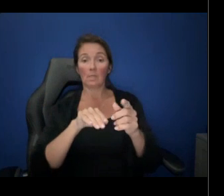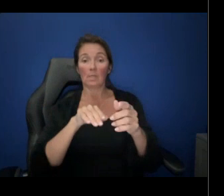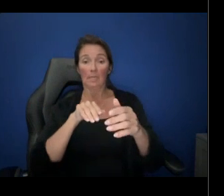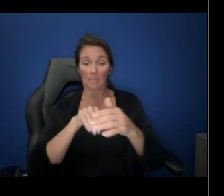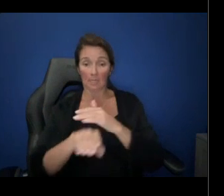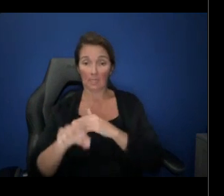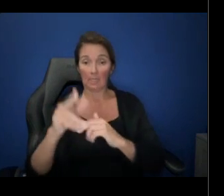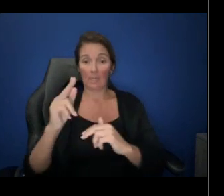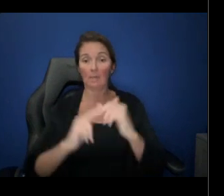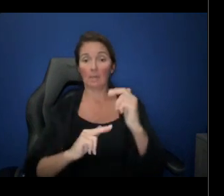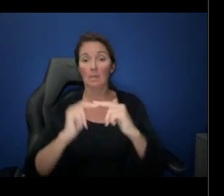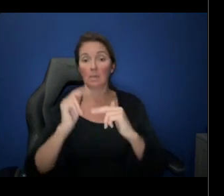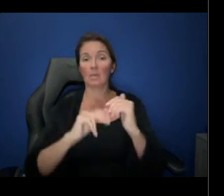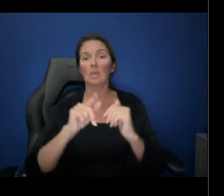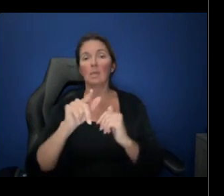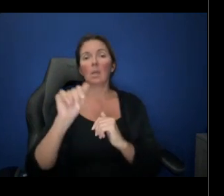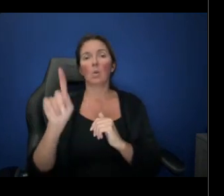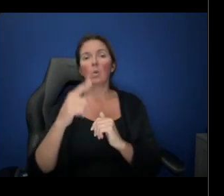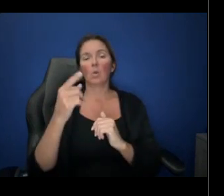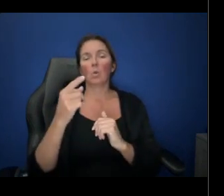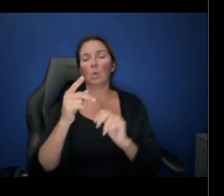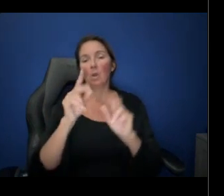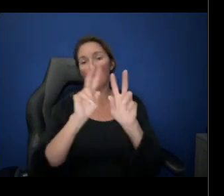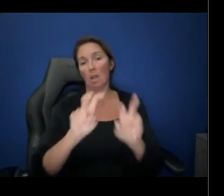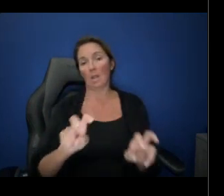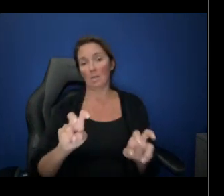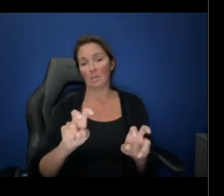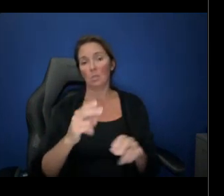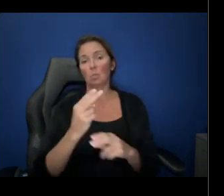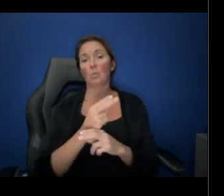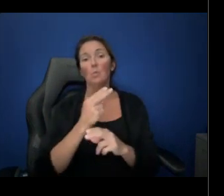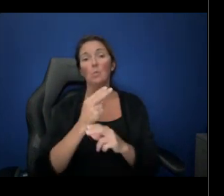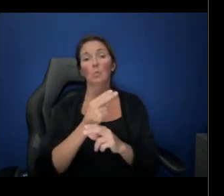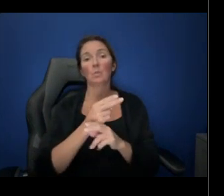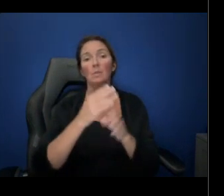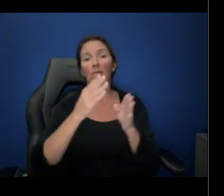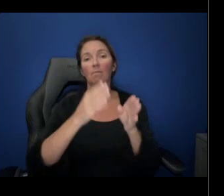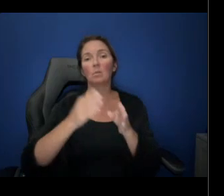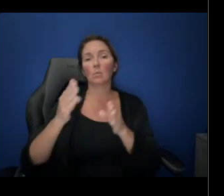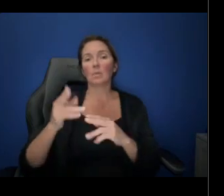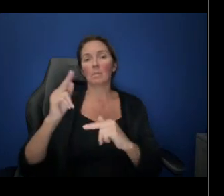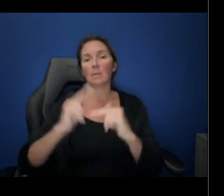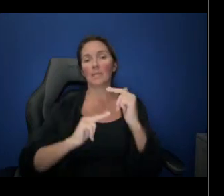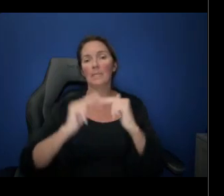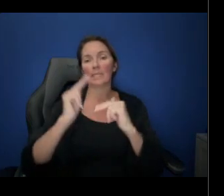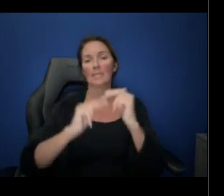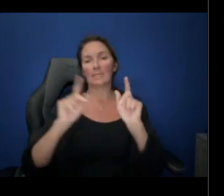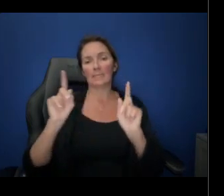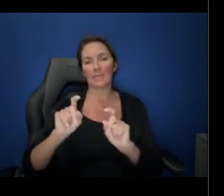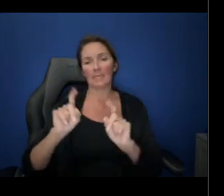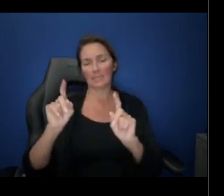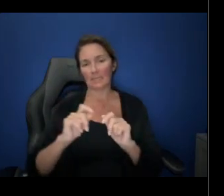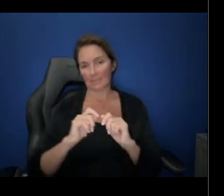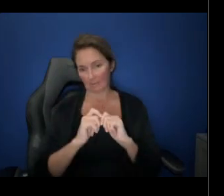building may only be analyzed using the individual building test.